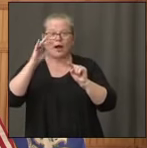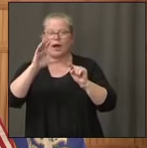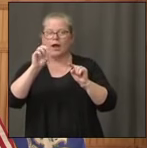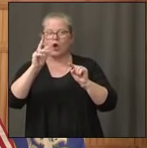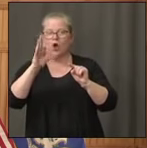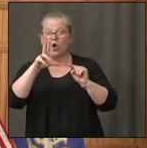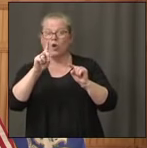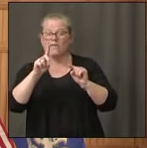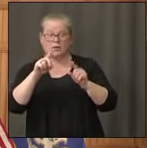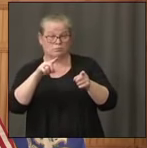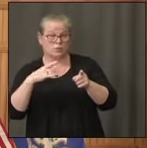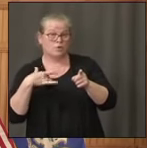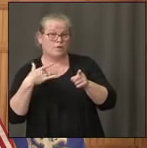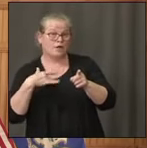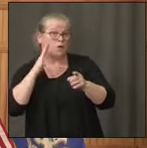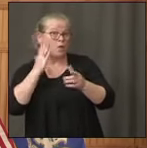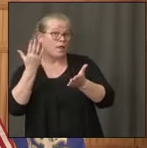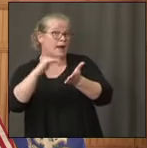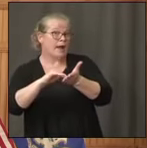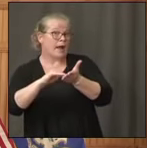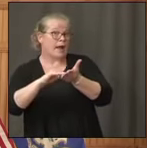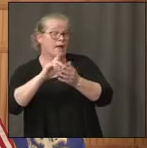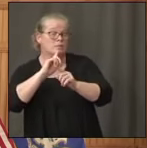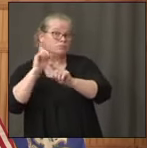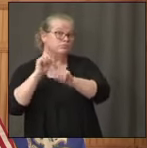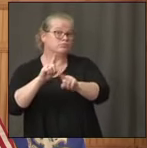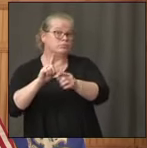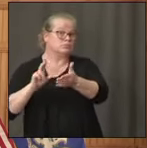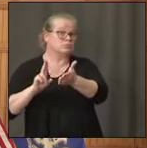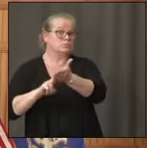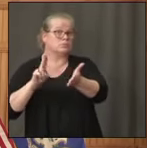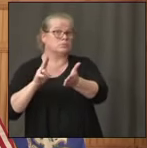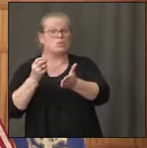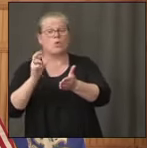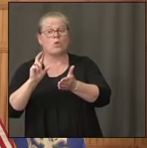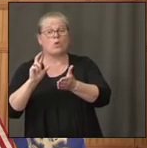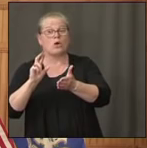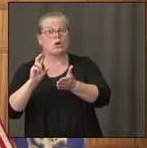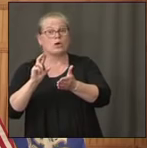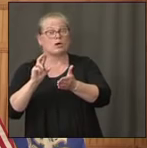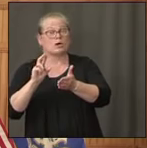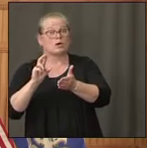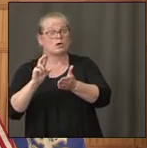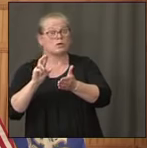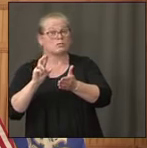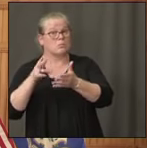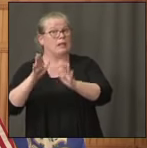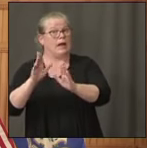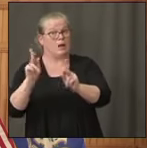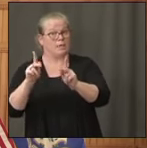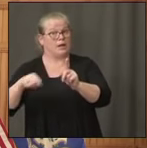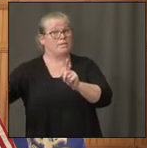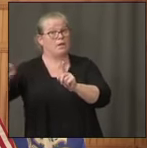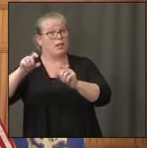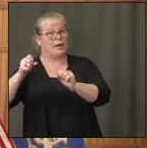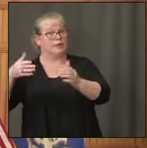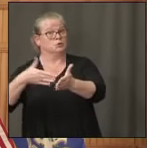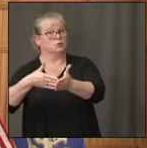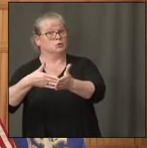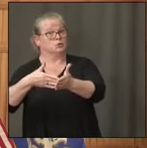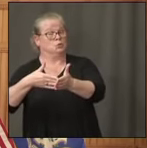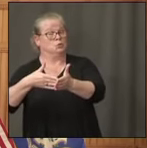shorten or give them back the ability to sue these providers before the